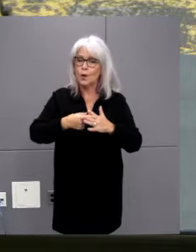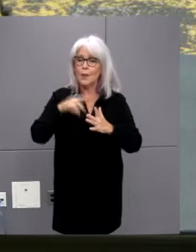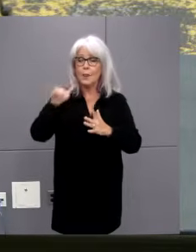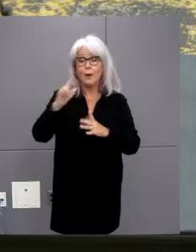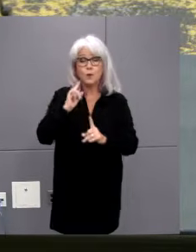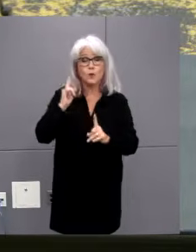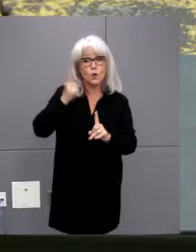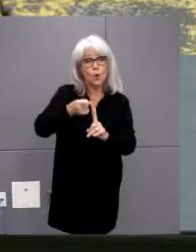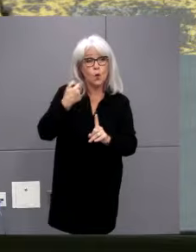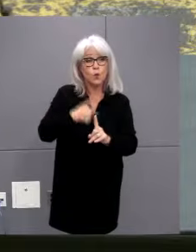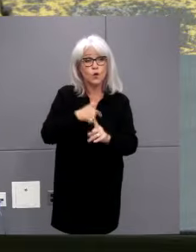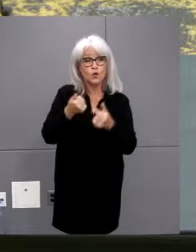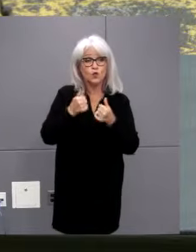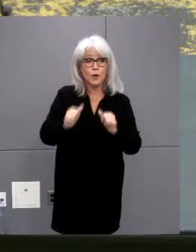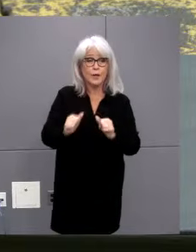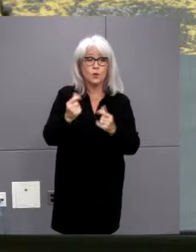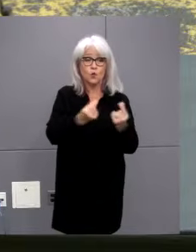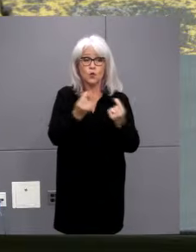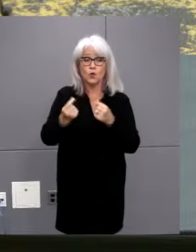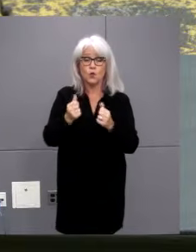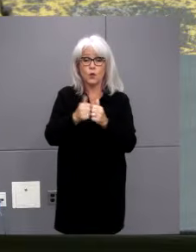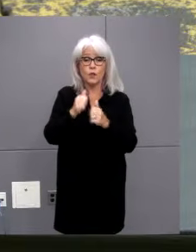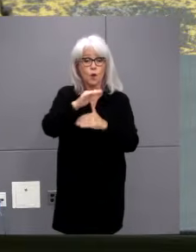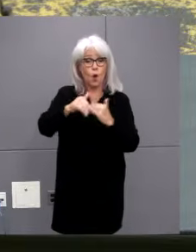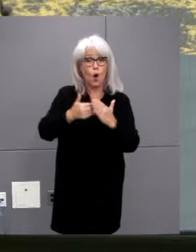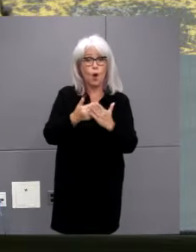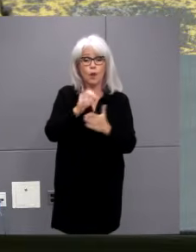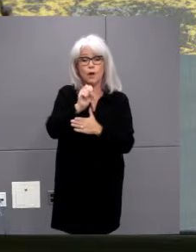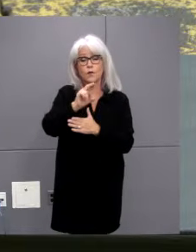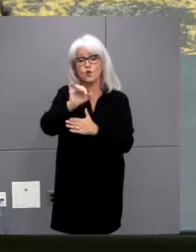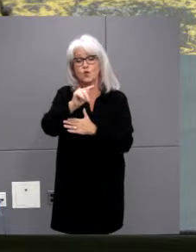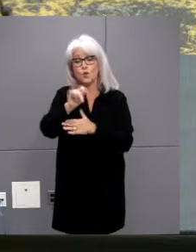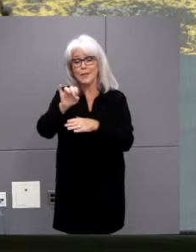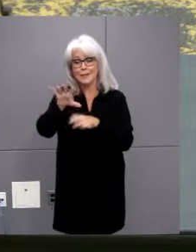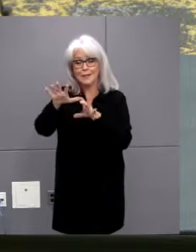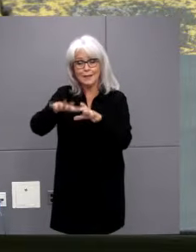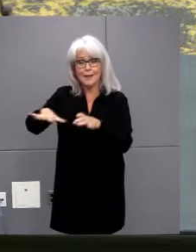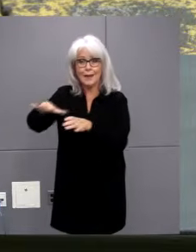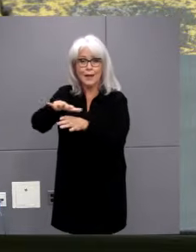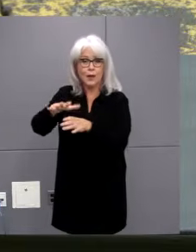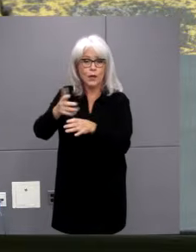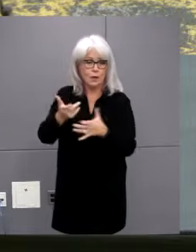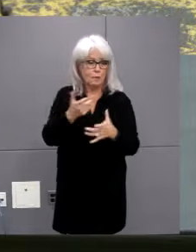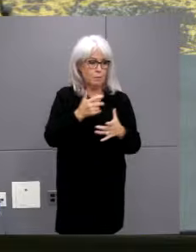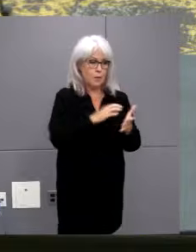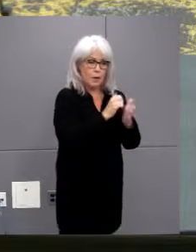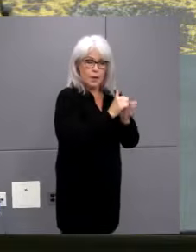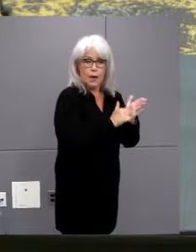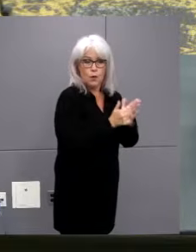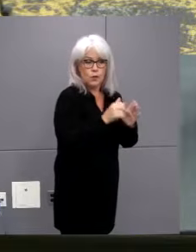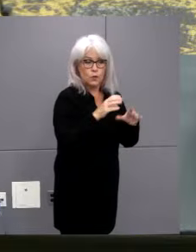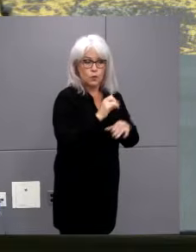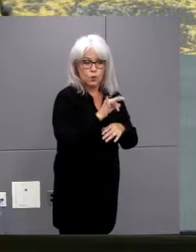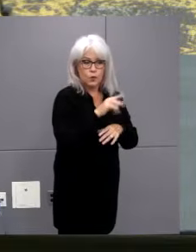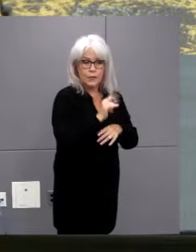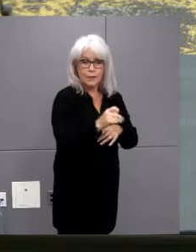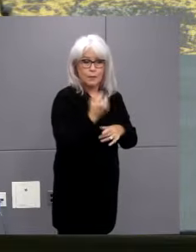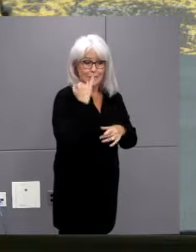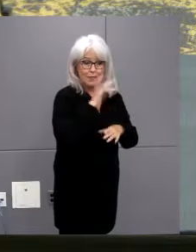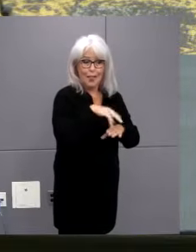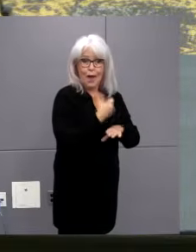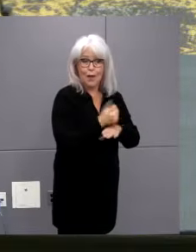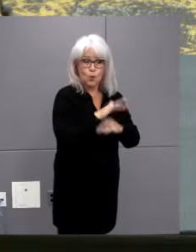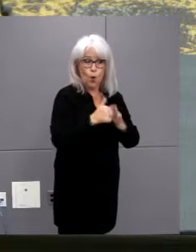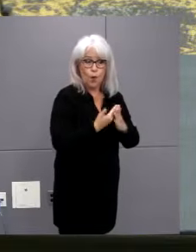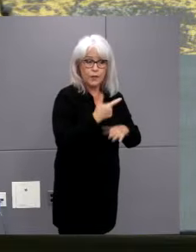to do with all of the suite areas. Just for example, in the accounting suite, there's a door, we got a lock, it's locked all the time. So if one of you